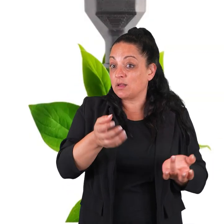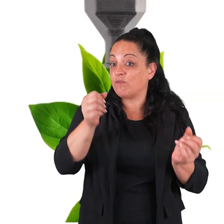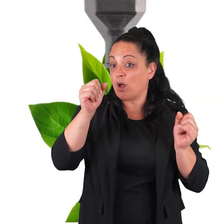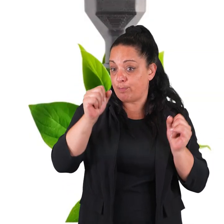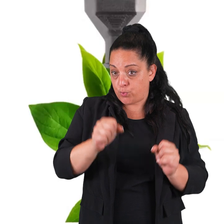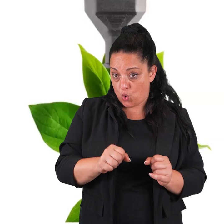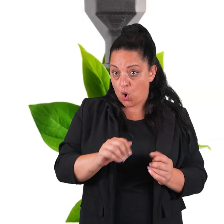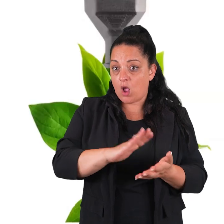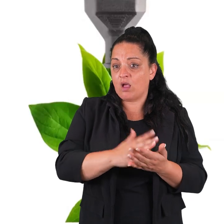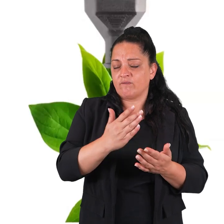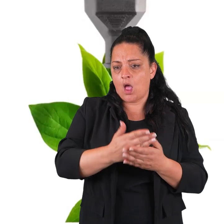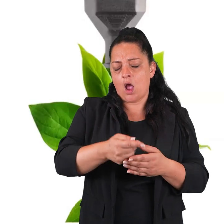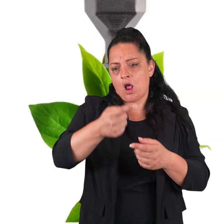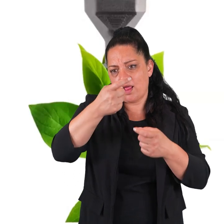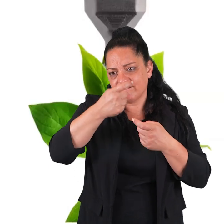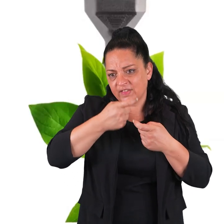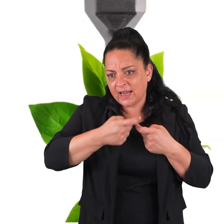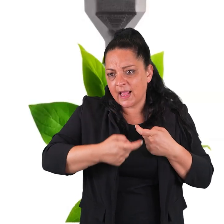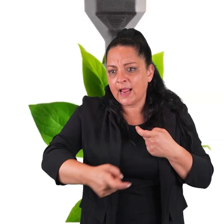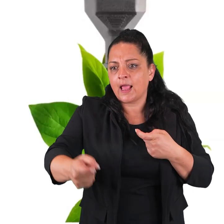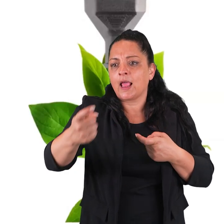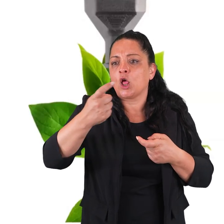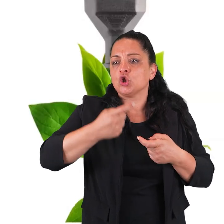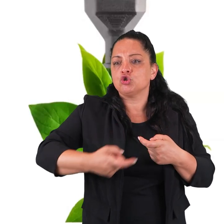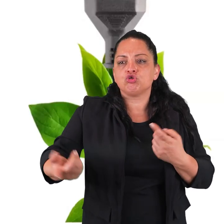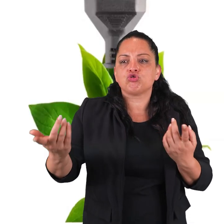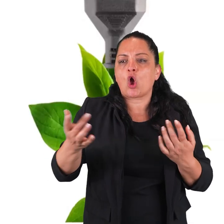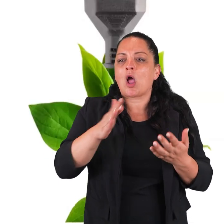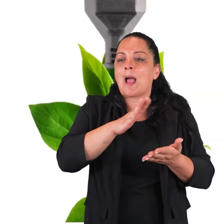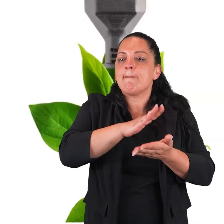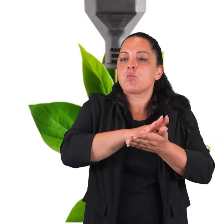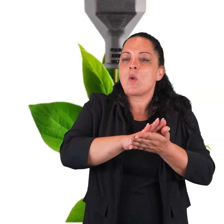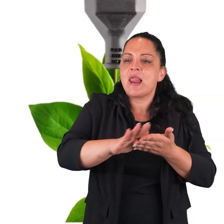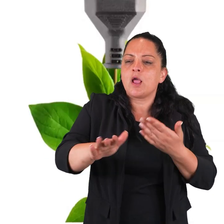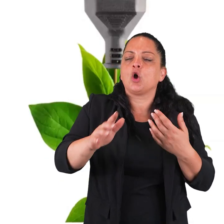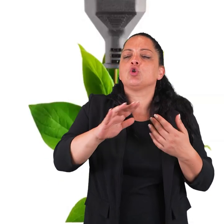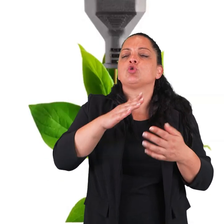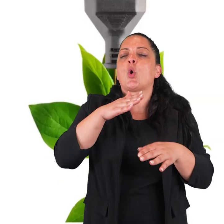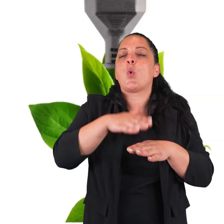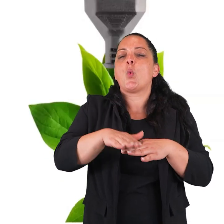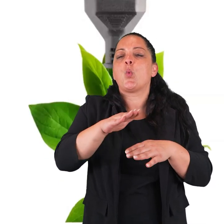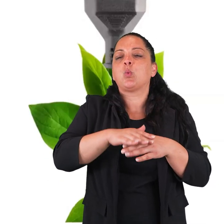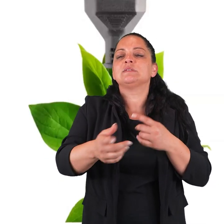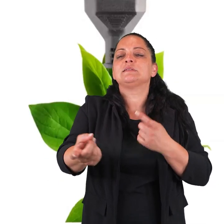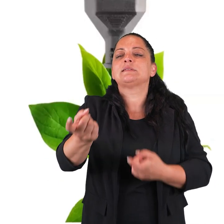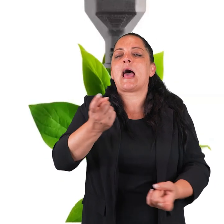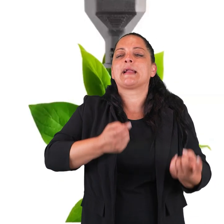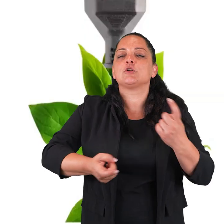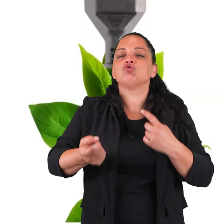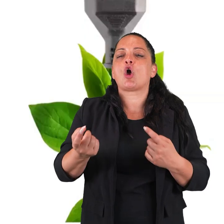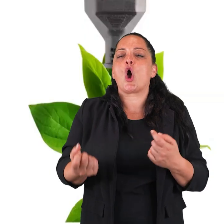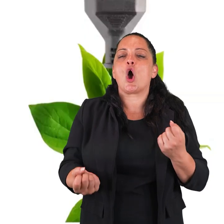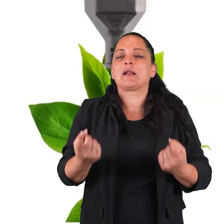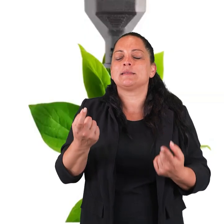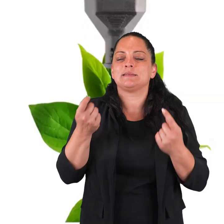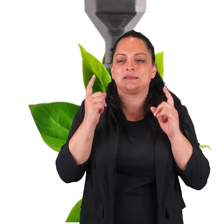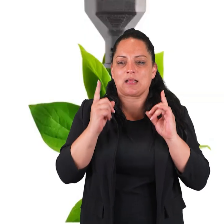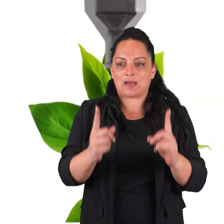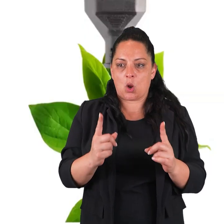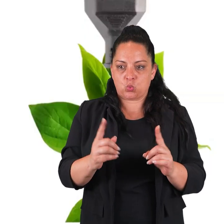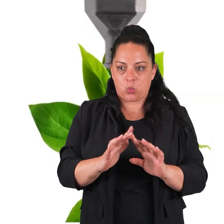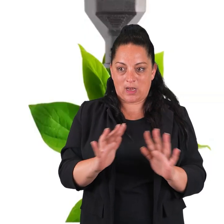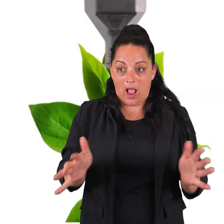they can last forever and they are clean and they use natural resources. So these